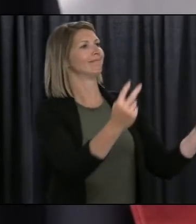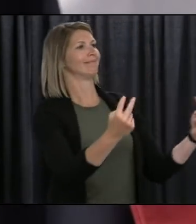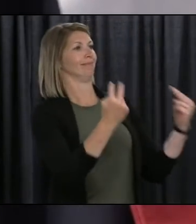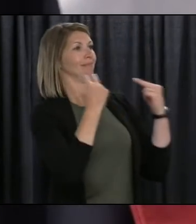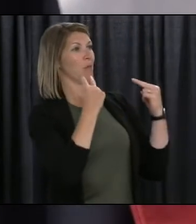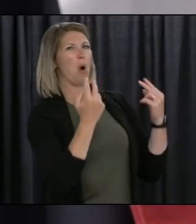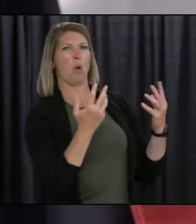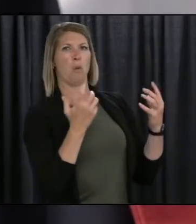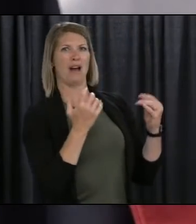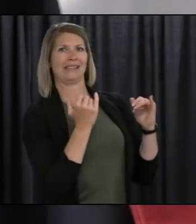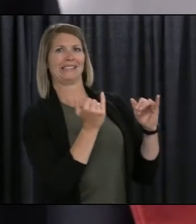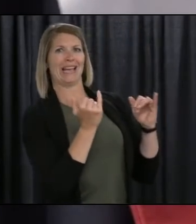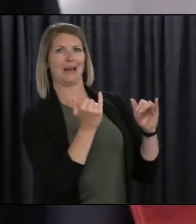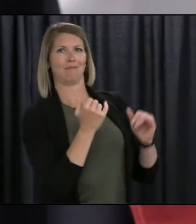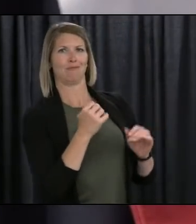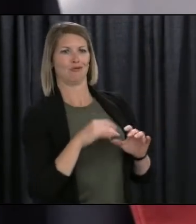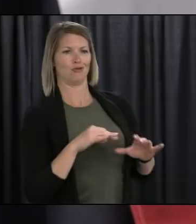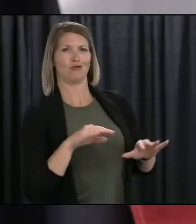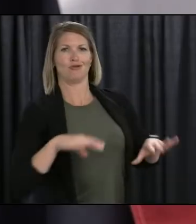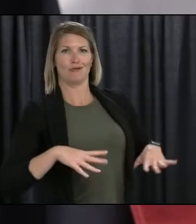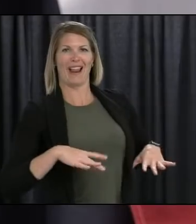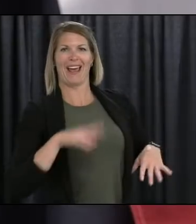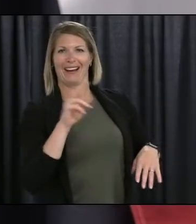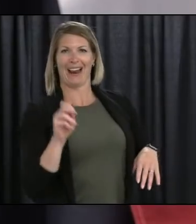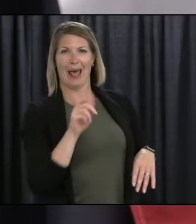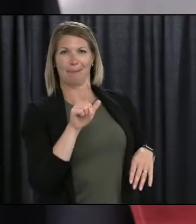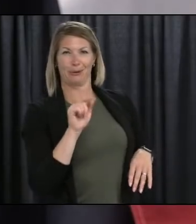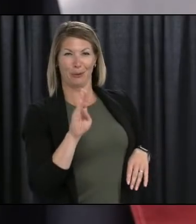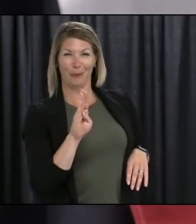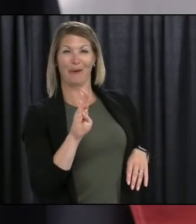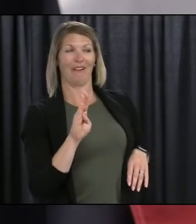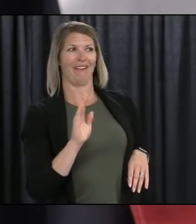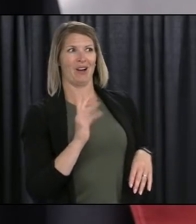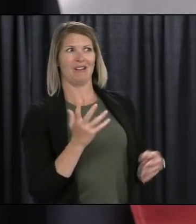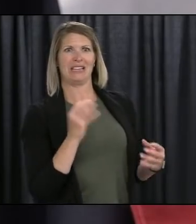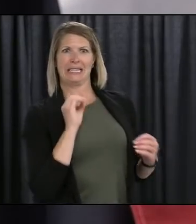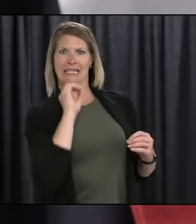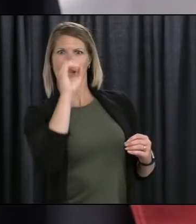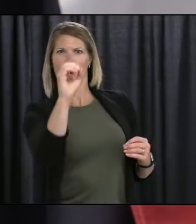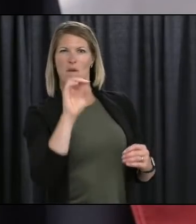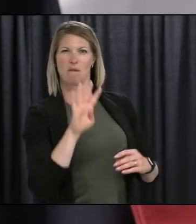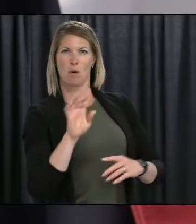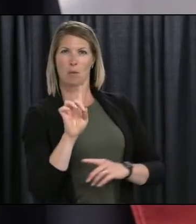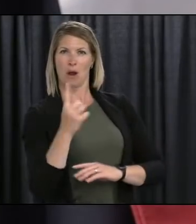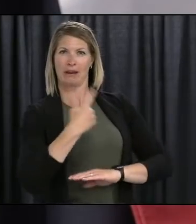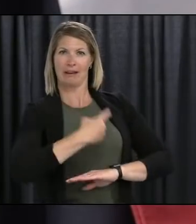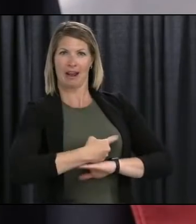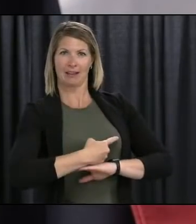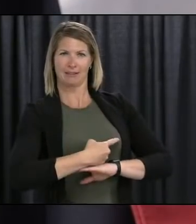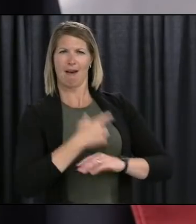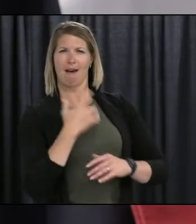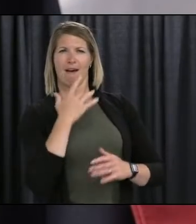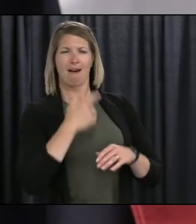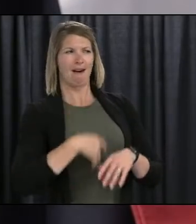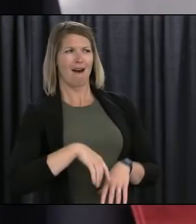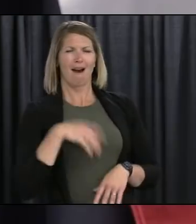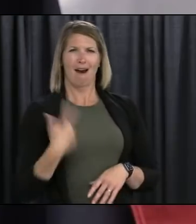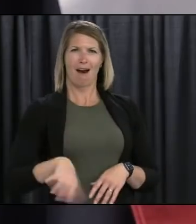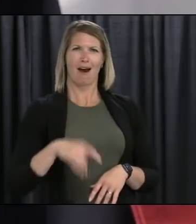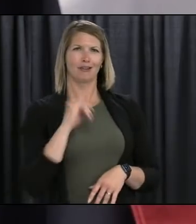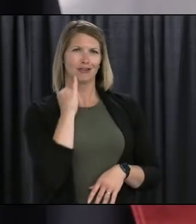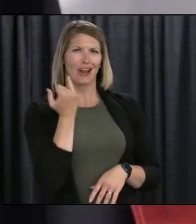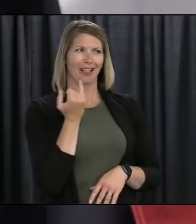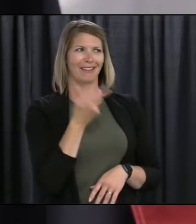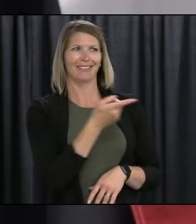the Premier, some have not. And it really is a shame because it jeopardizes all of us and it really